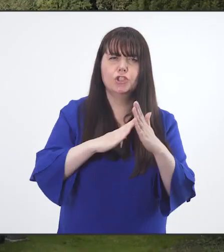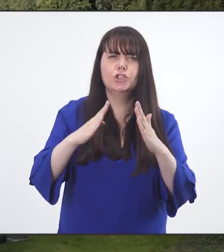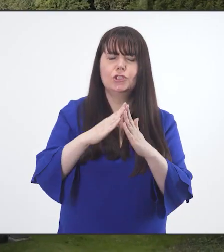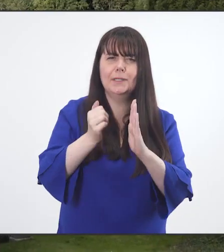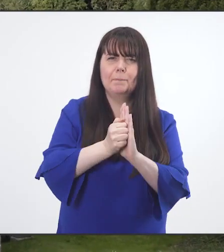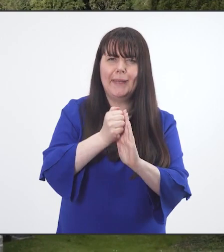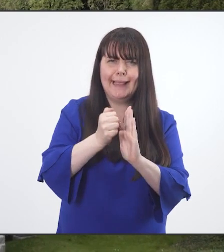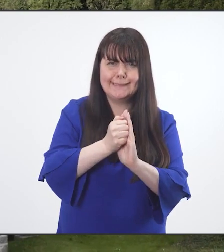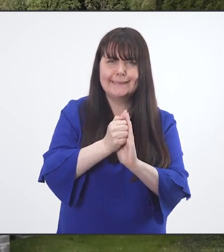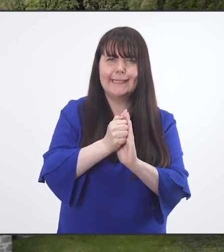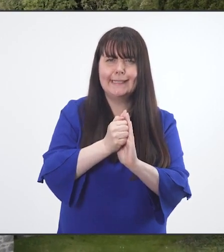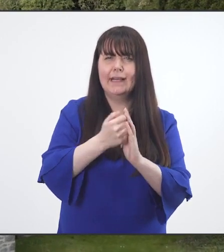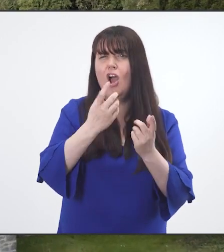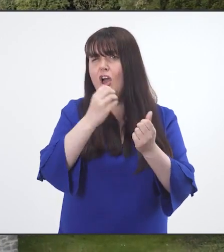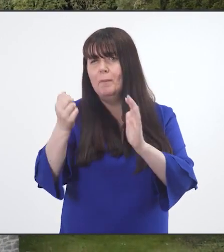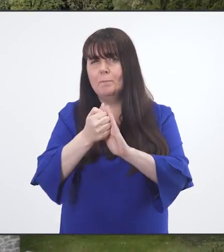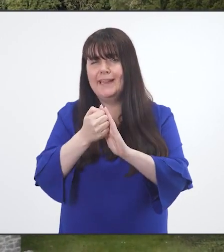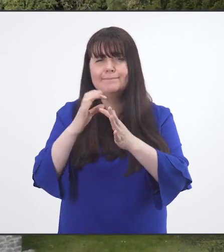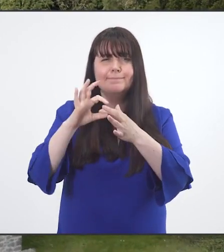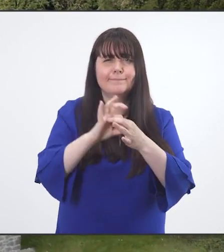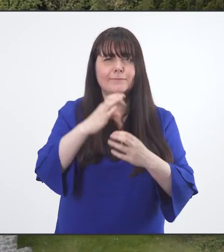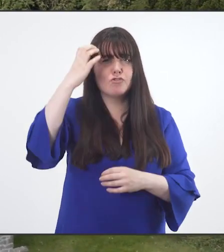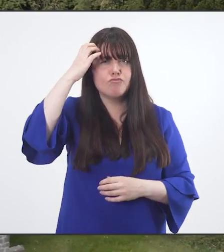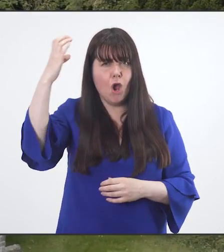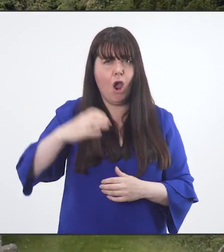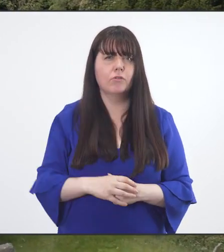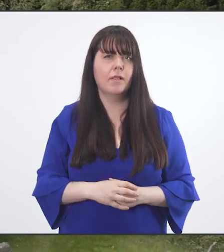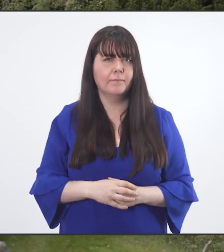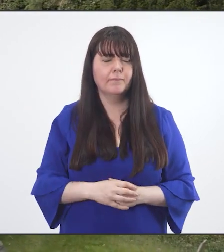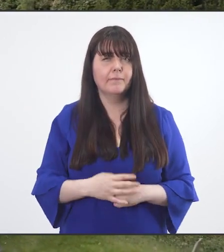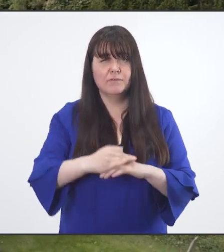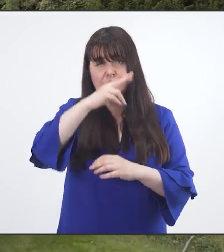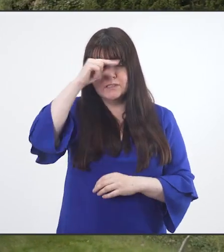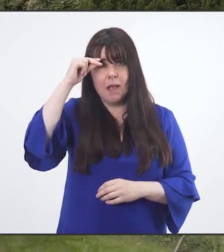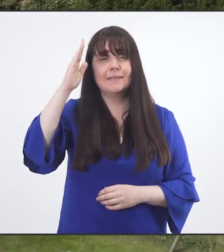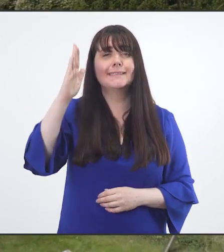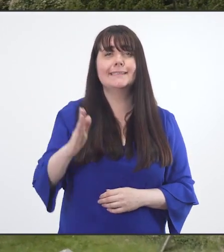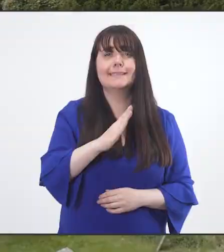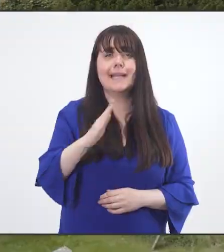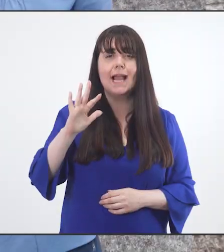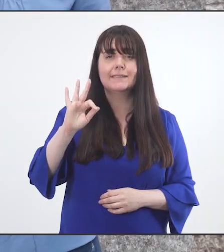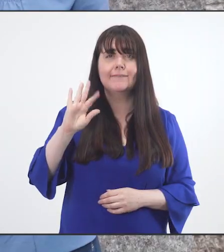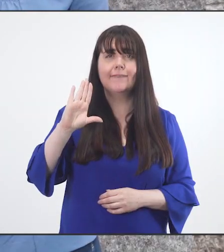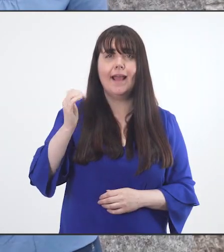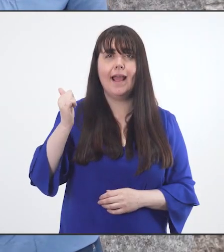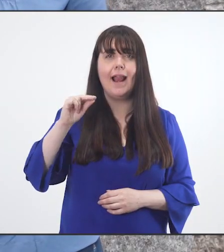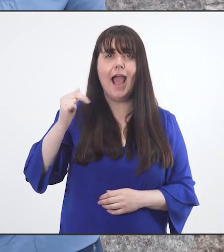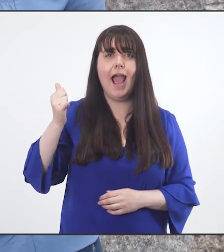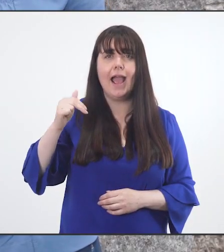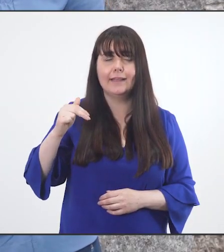Now, this type of architecture is almost unique to Ireland and tends to be associated with